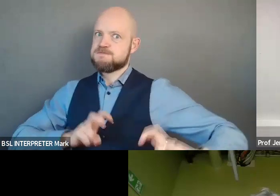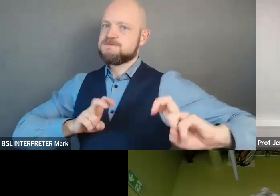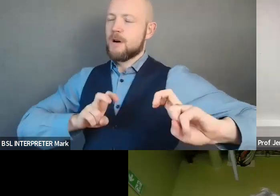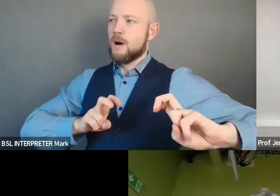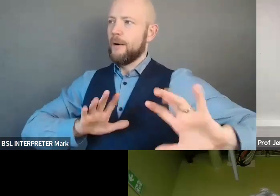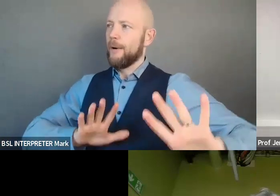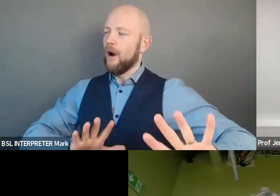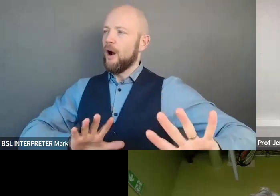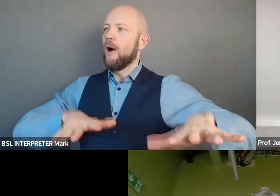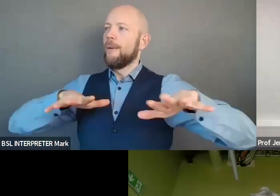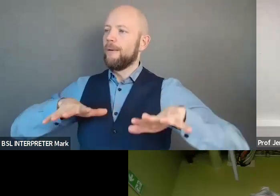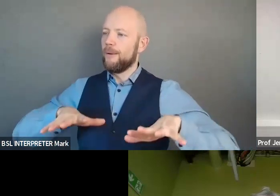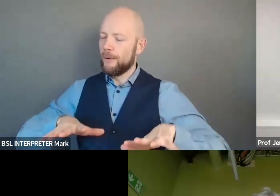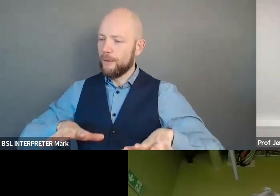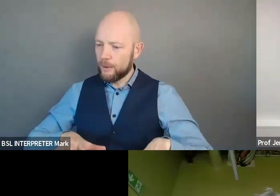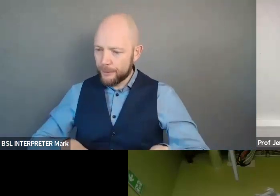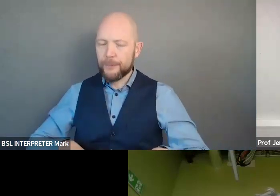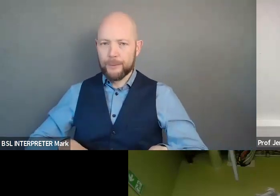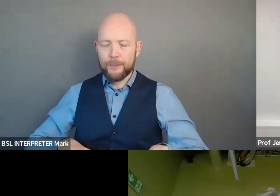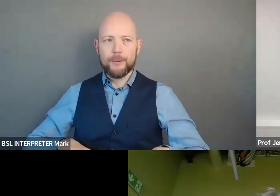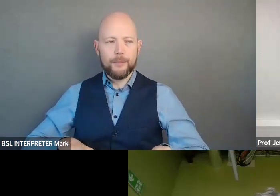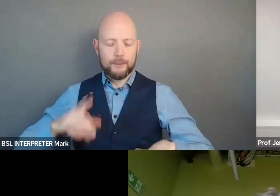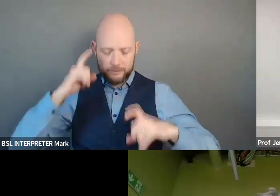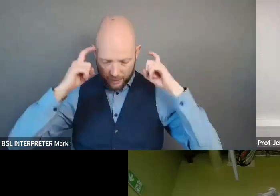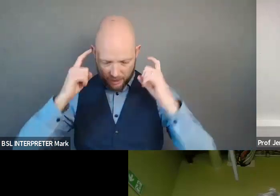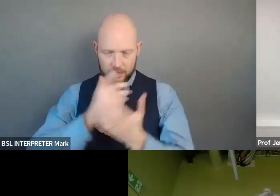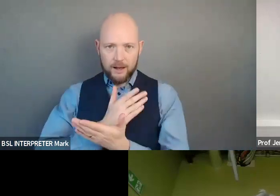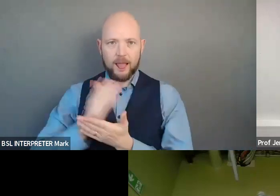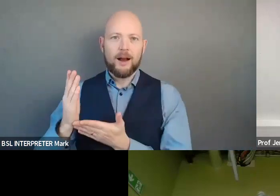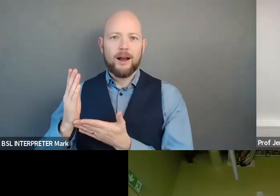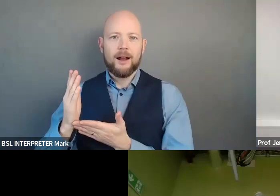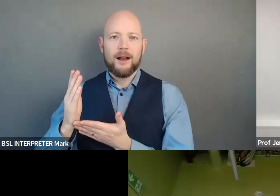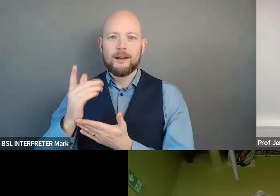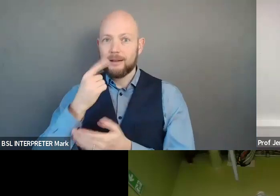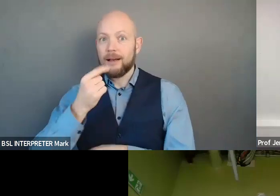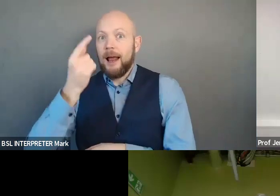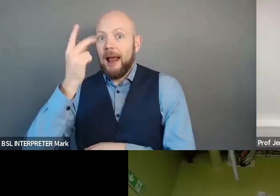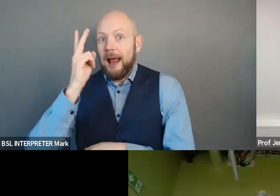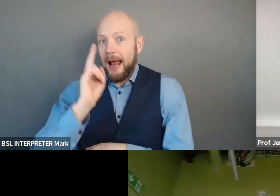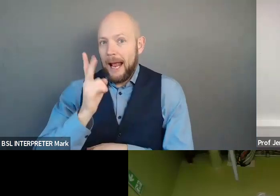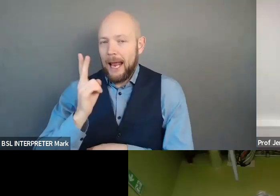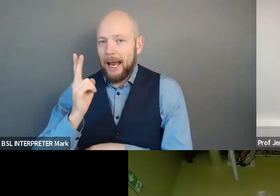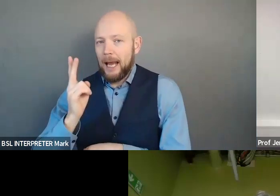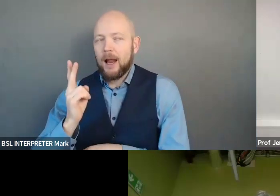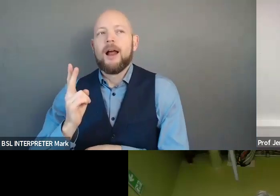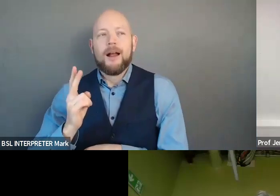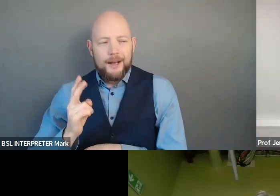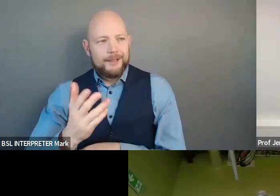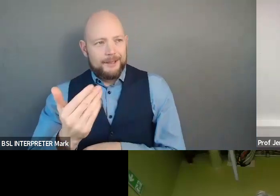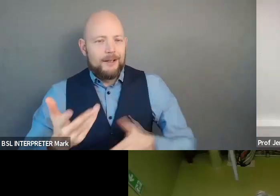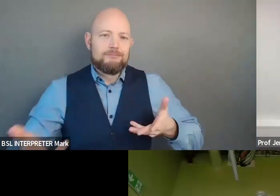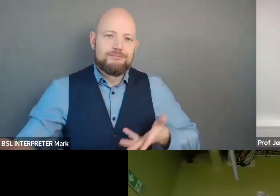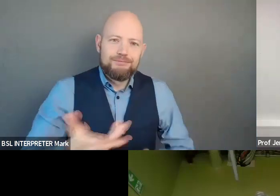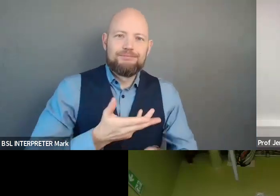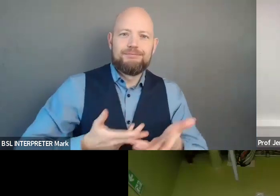a difficult conversation. We maybe need to gather our thoughts and have that conversation more quietly in a more considered way,